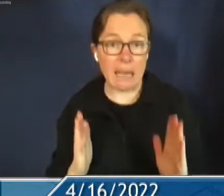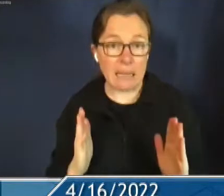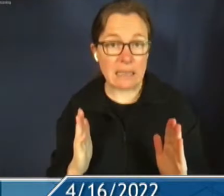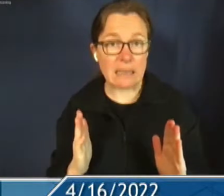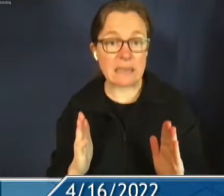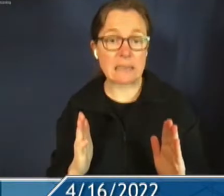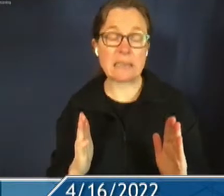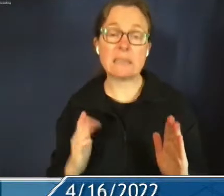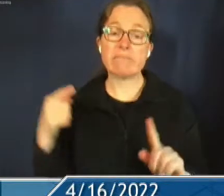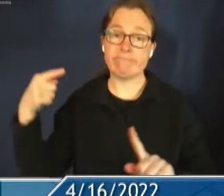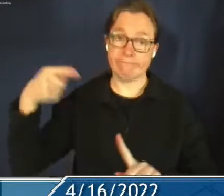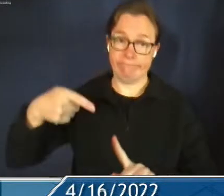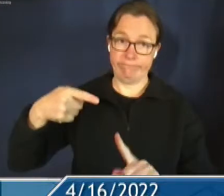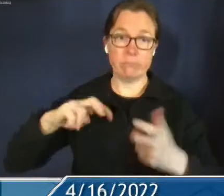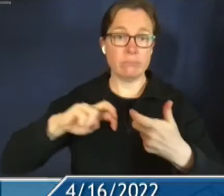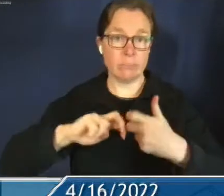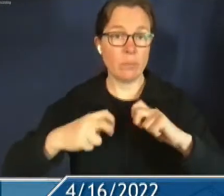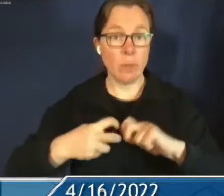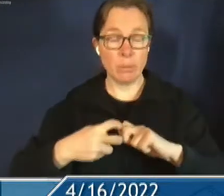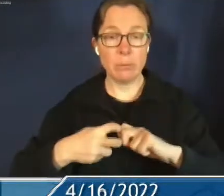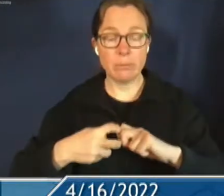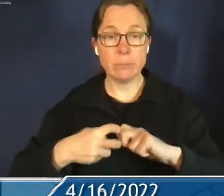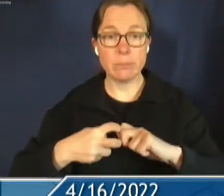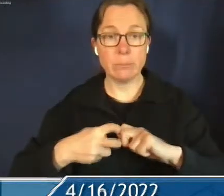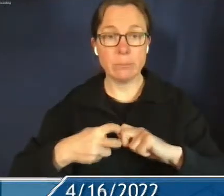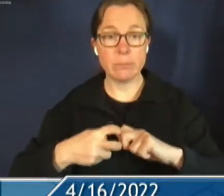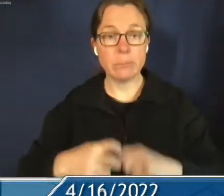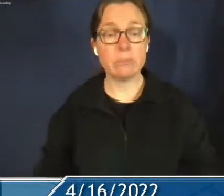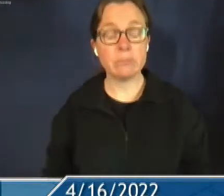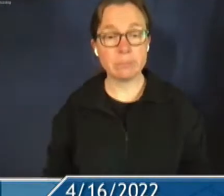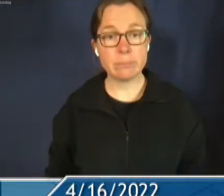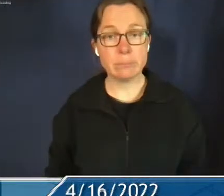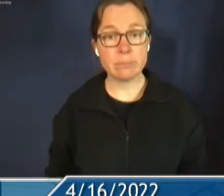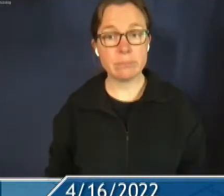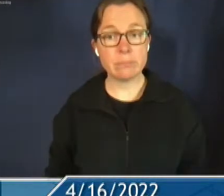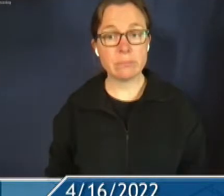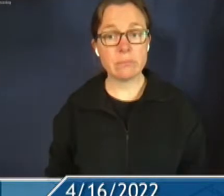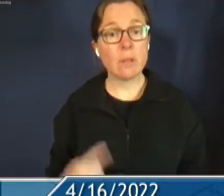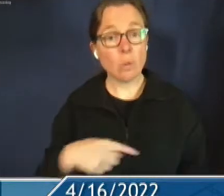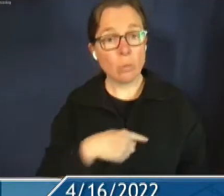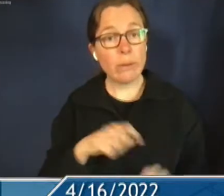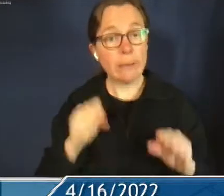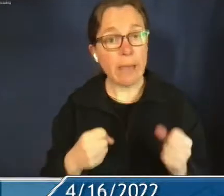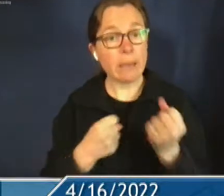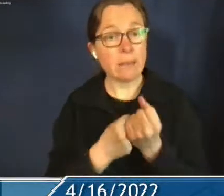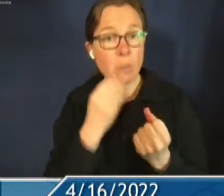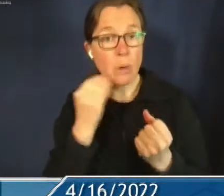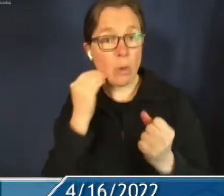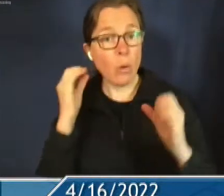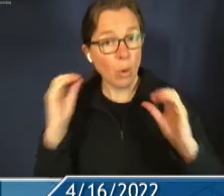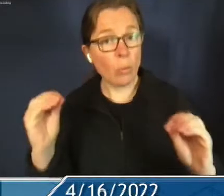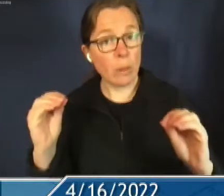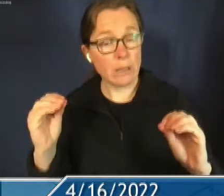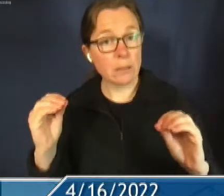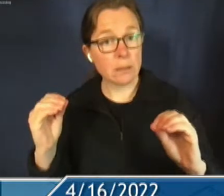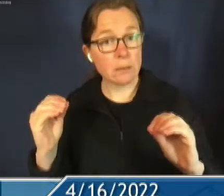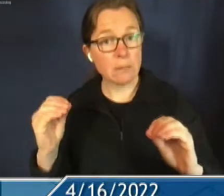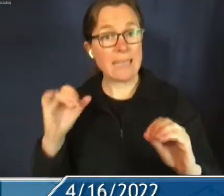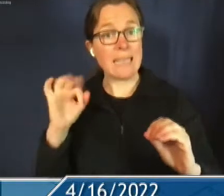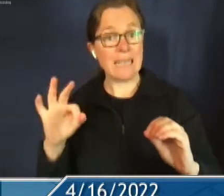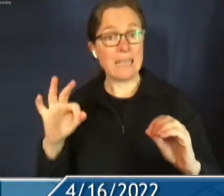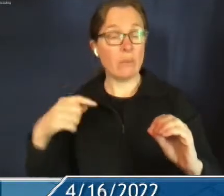this issue. I am here to say that we can support the homeless recovery situation if we arrest this